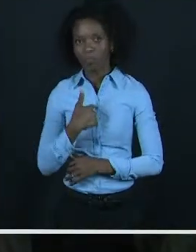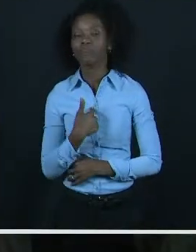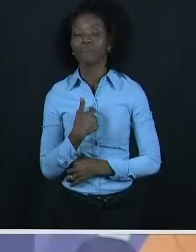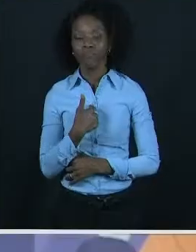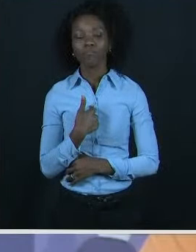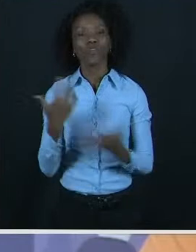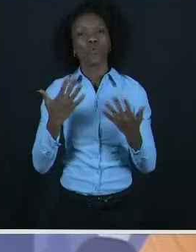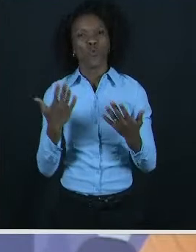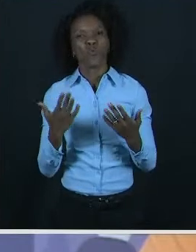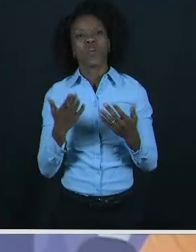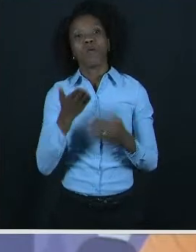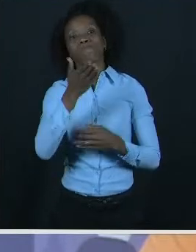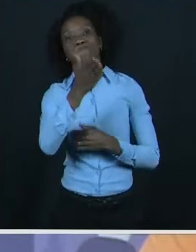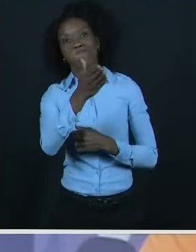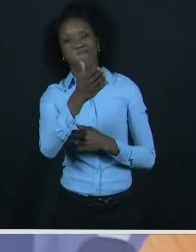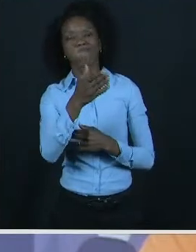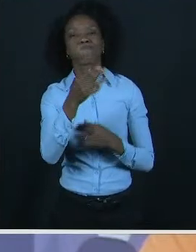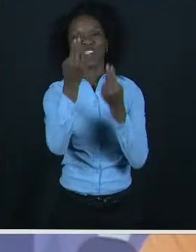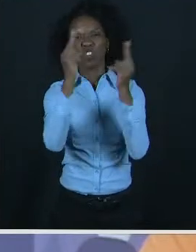at the University of Fort Hare,